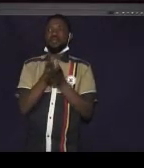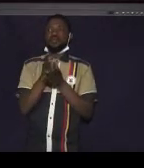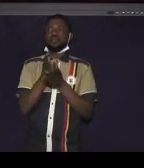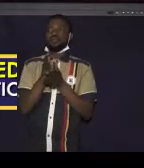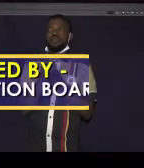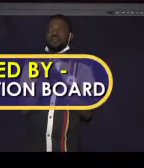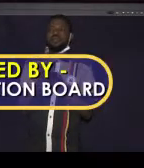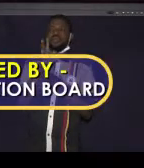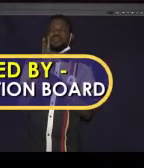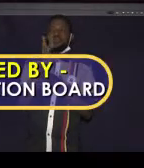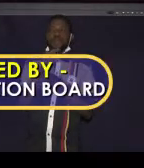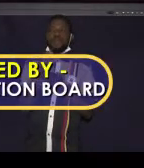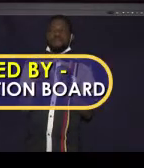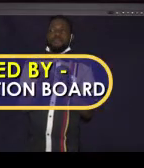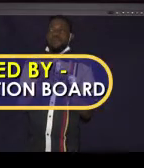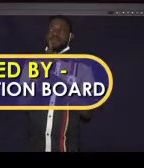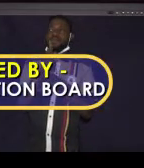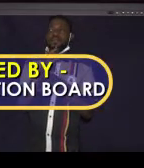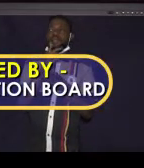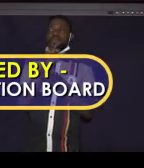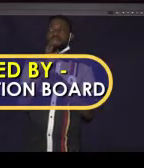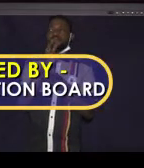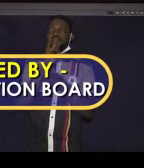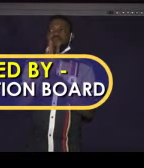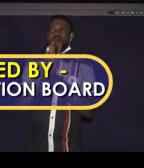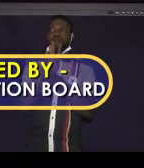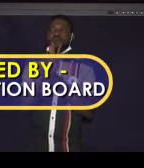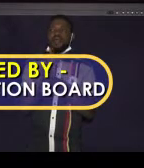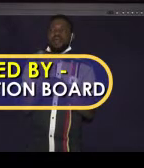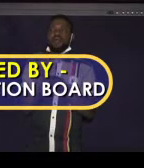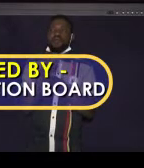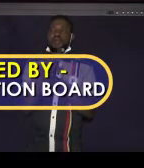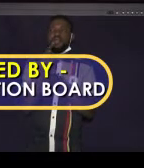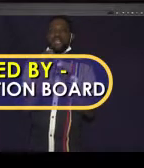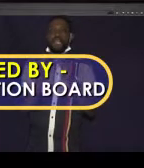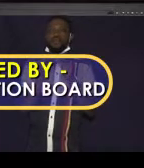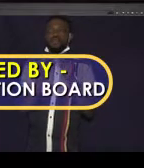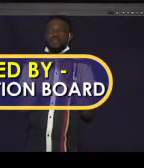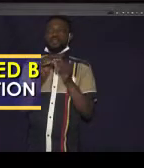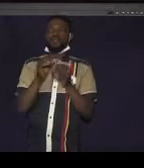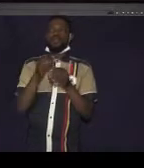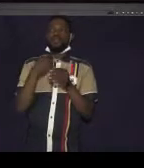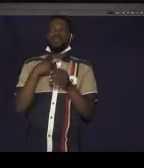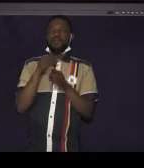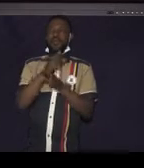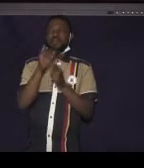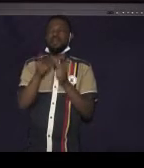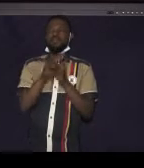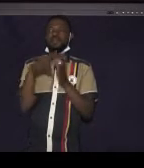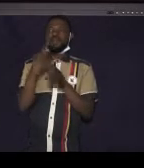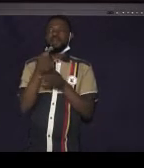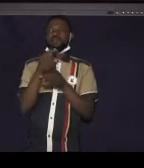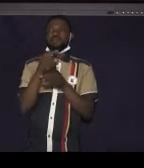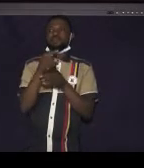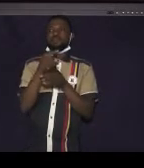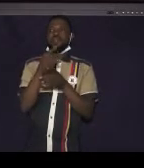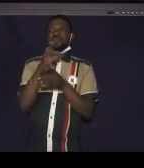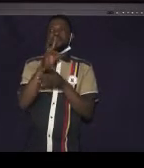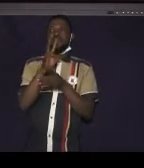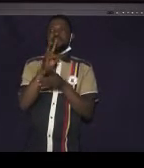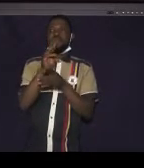this. 7m plus 3 is 24. We'll begin by rewriting the equation. Then we identify the terms. The terms are